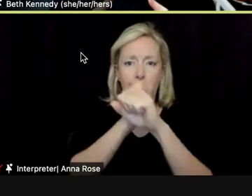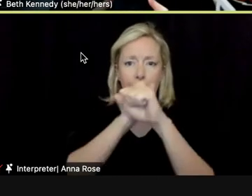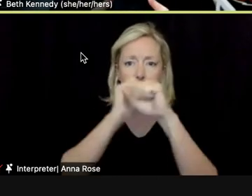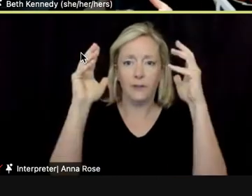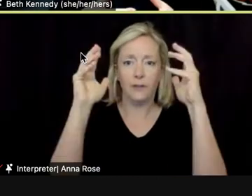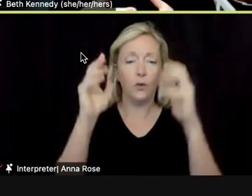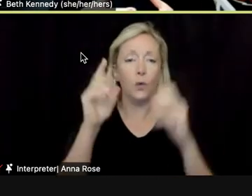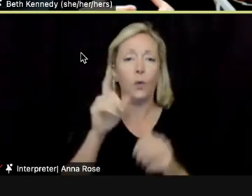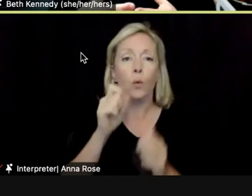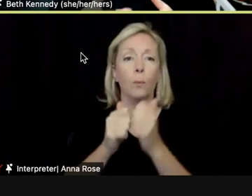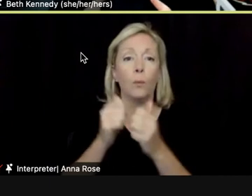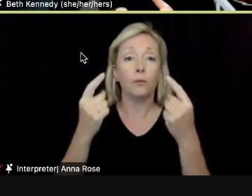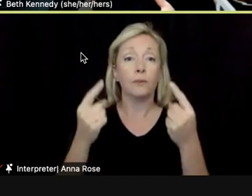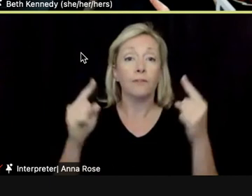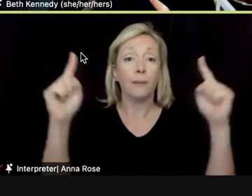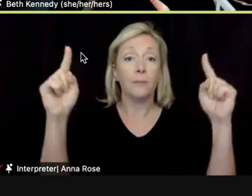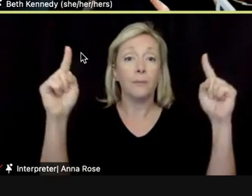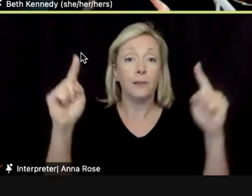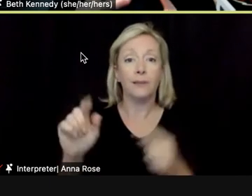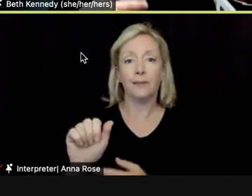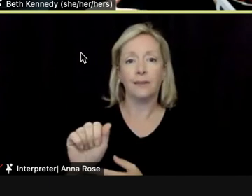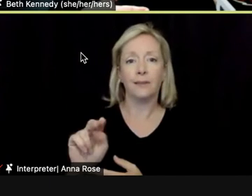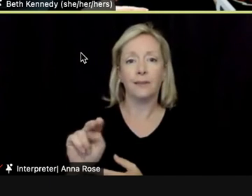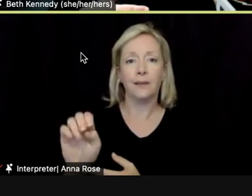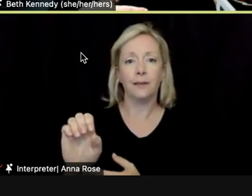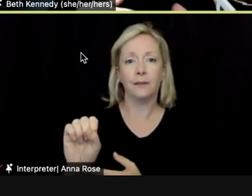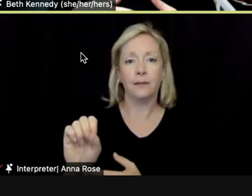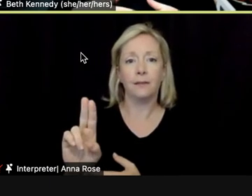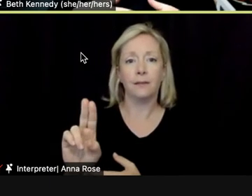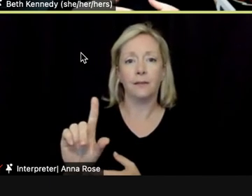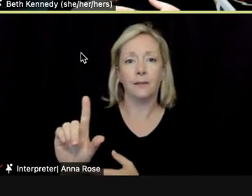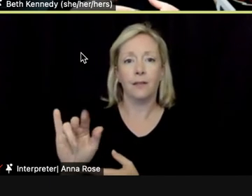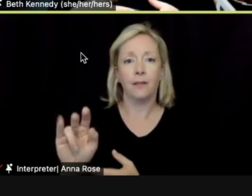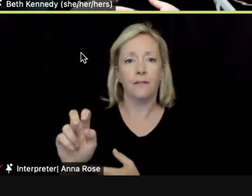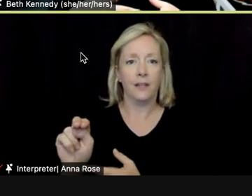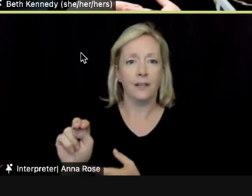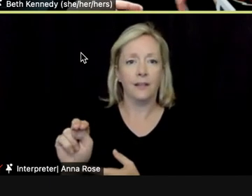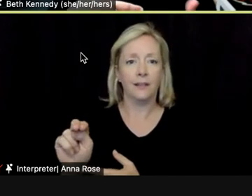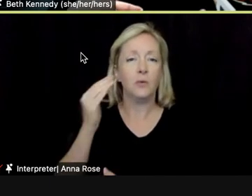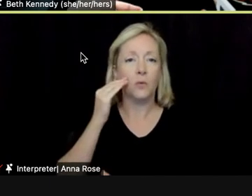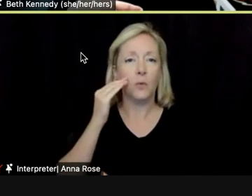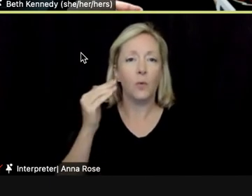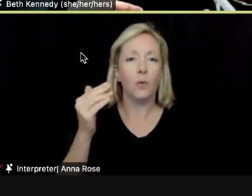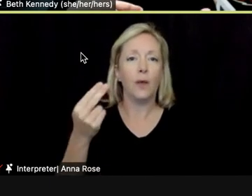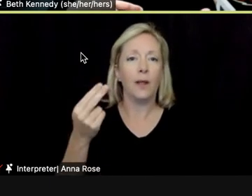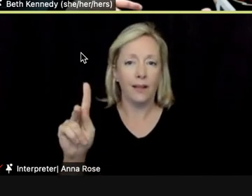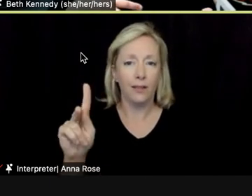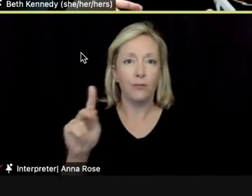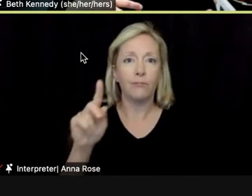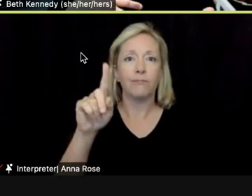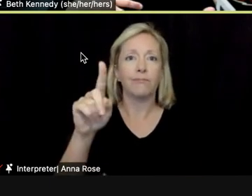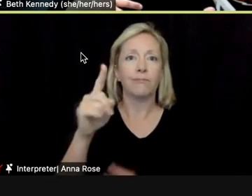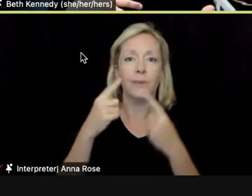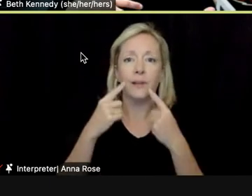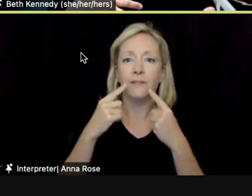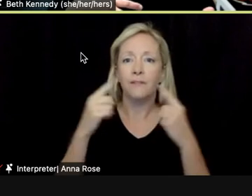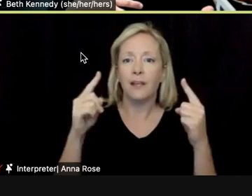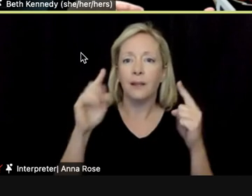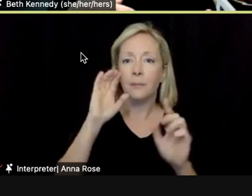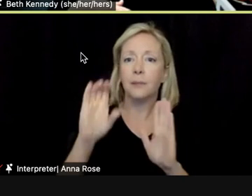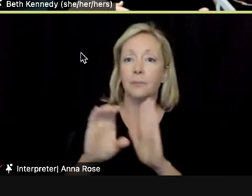Sullivan and the work that she did with Helen Keller. And this is a famous photograph. It hangs